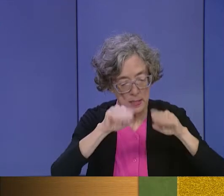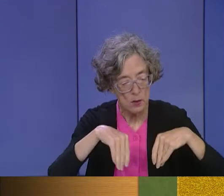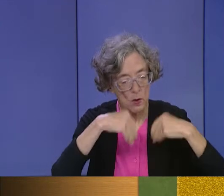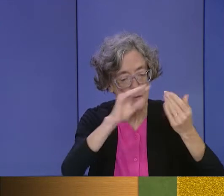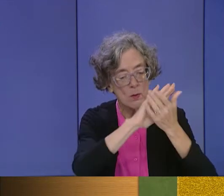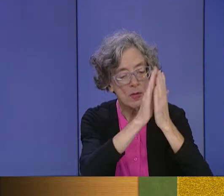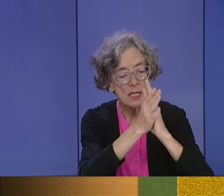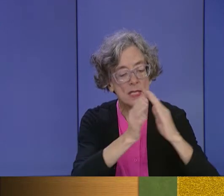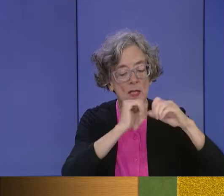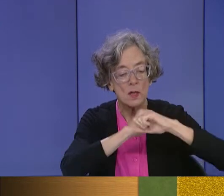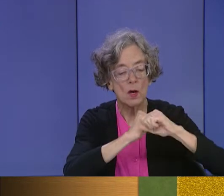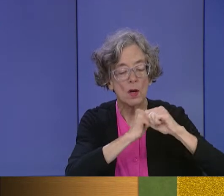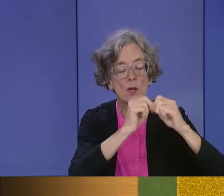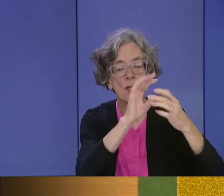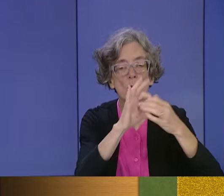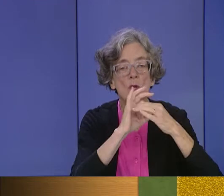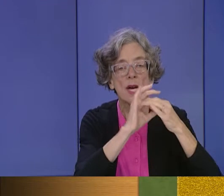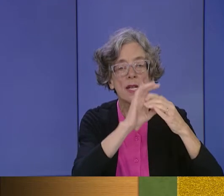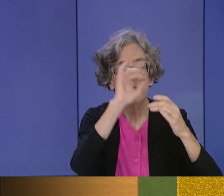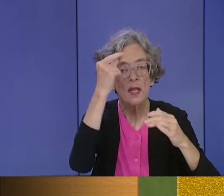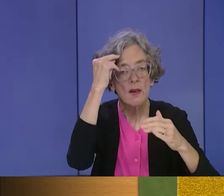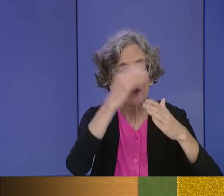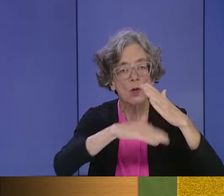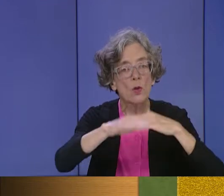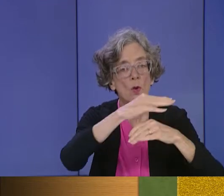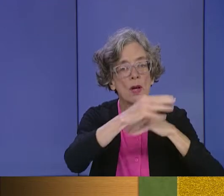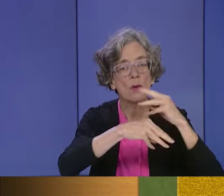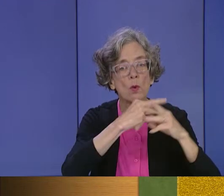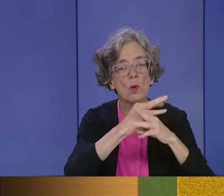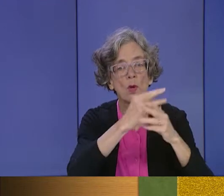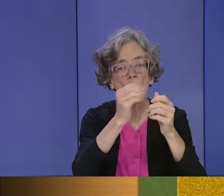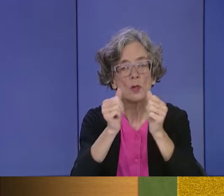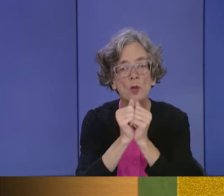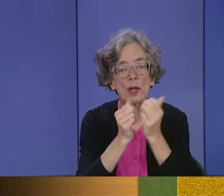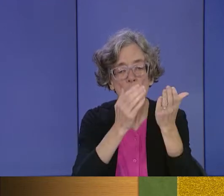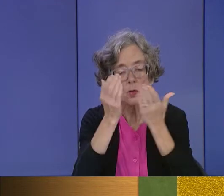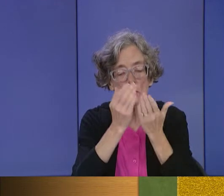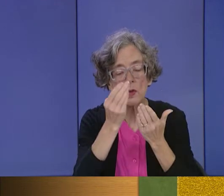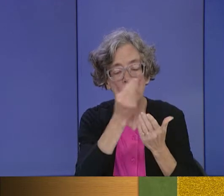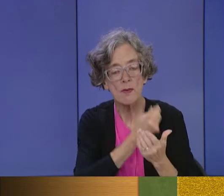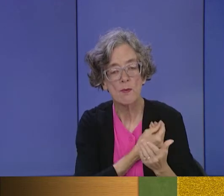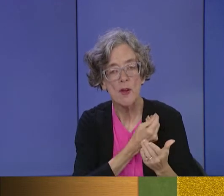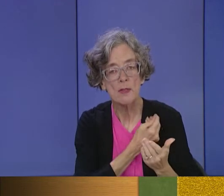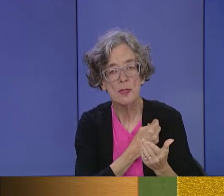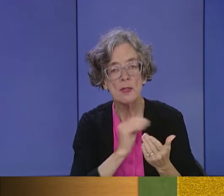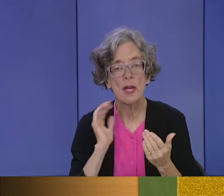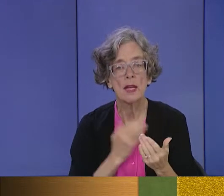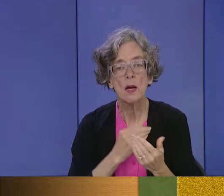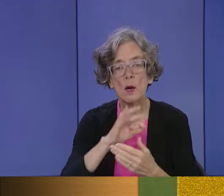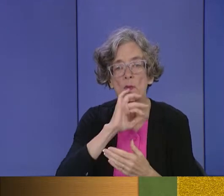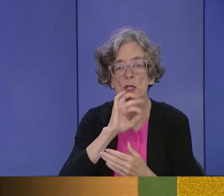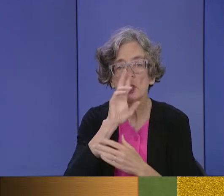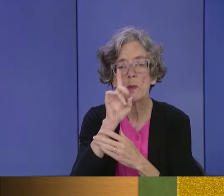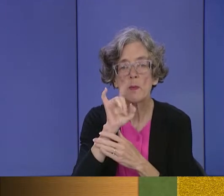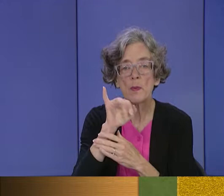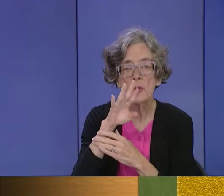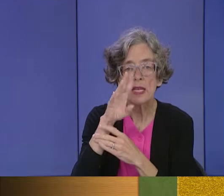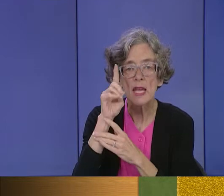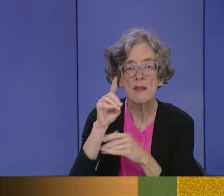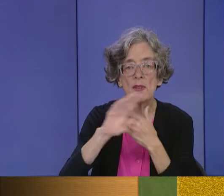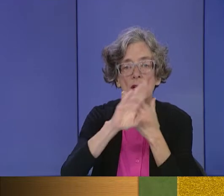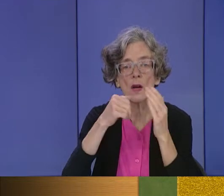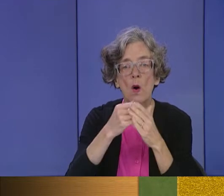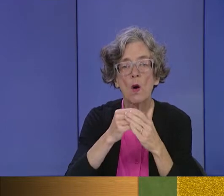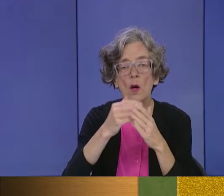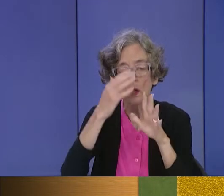to guard, unite, and govern her throughout the whole world, together with your servant, Francis, our Pope, and David, our Bishop, and all those